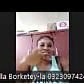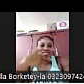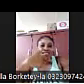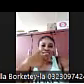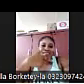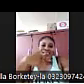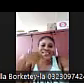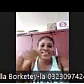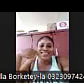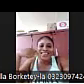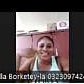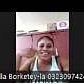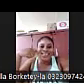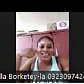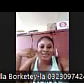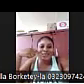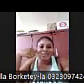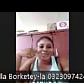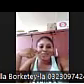H.